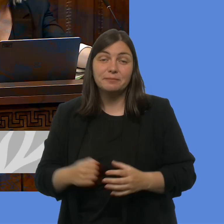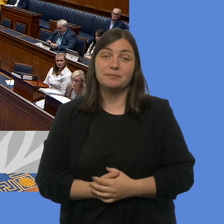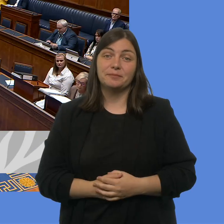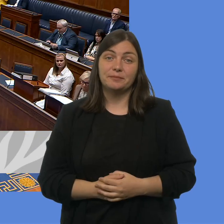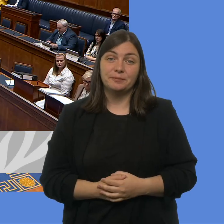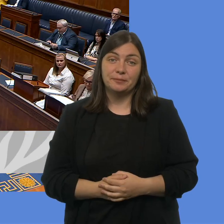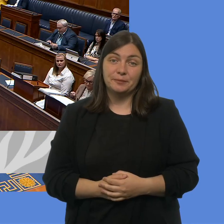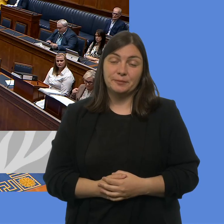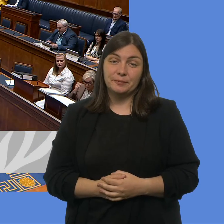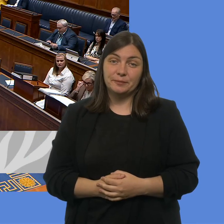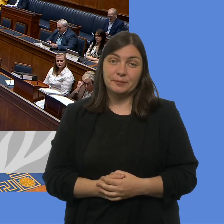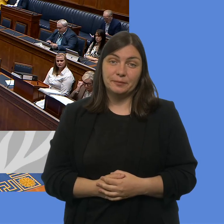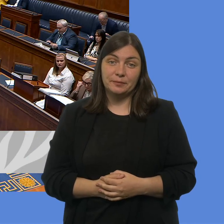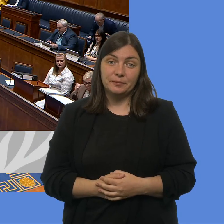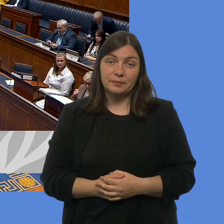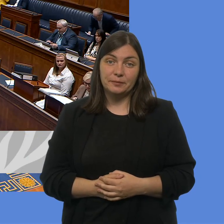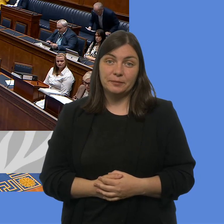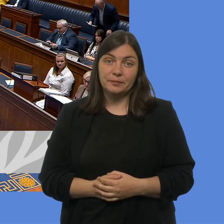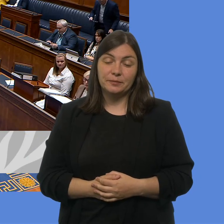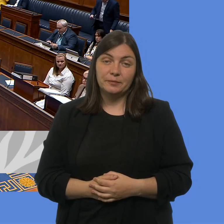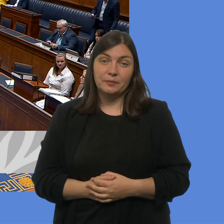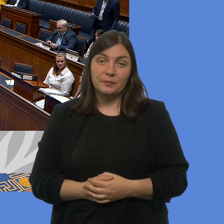I call Jerry Kelly.